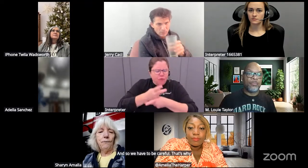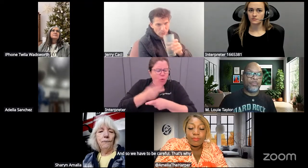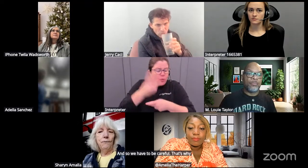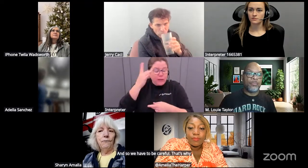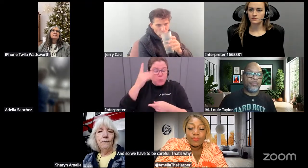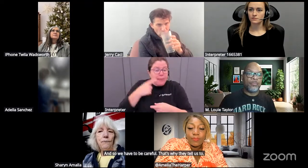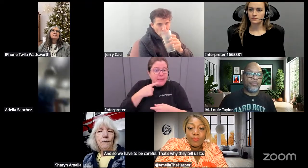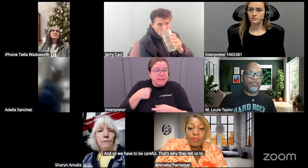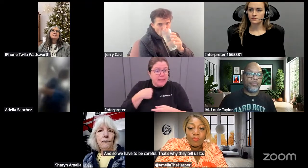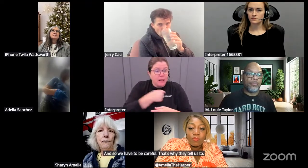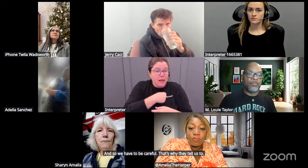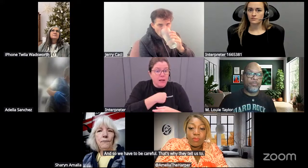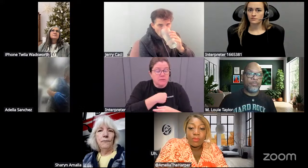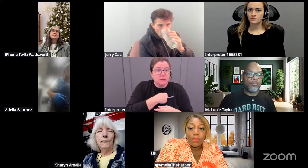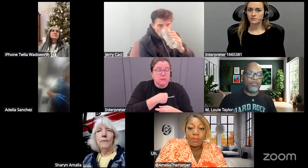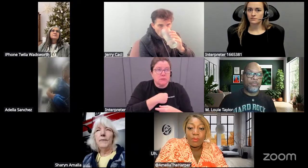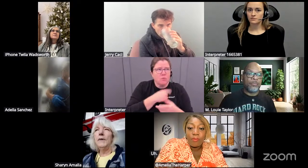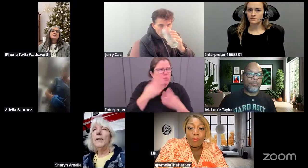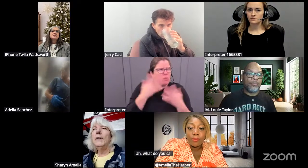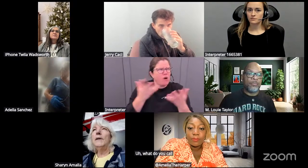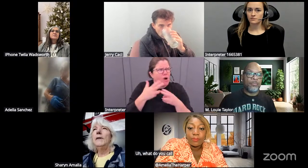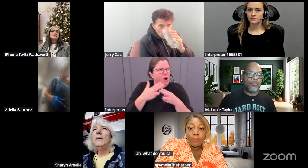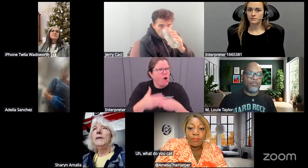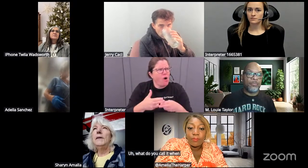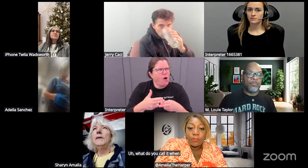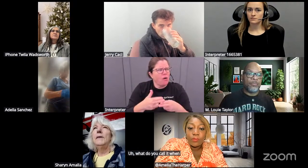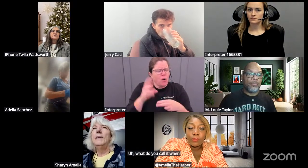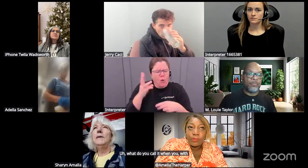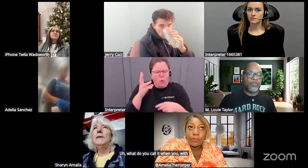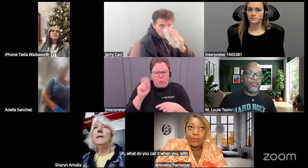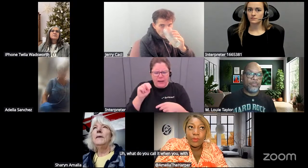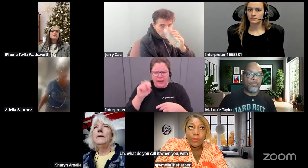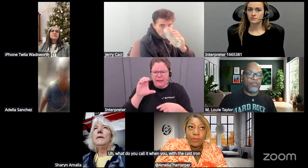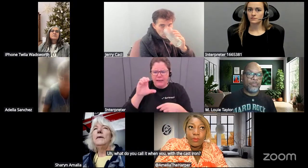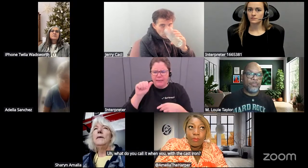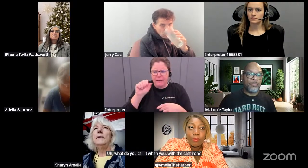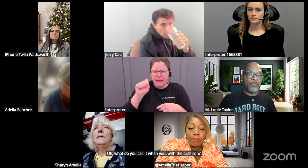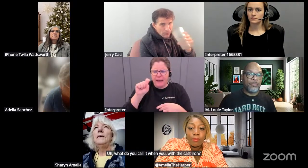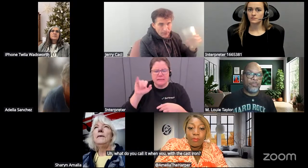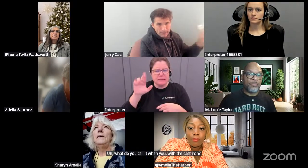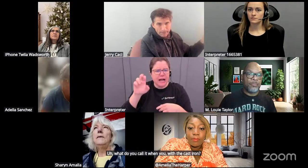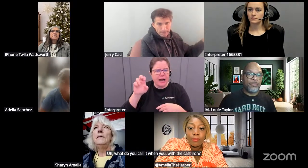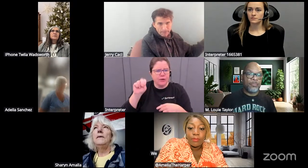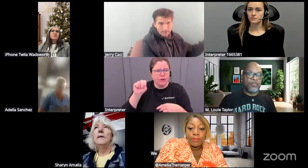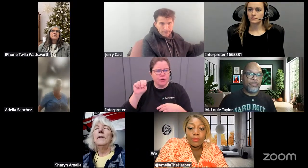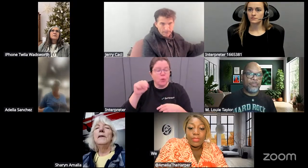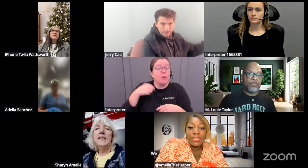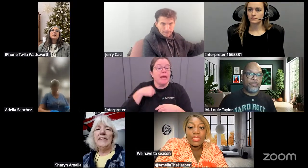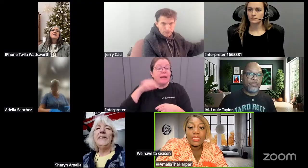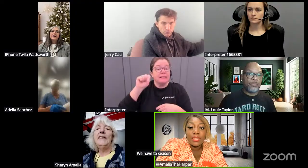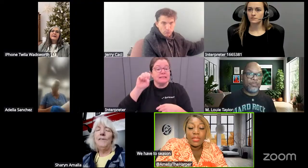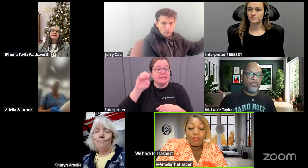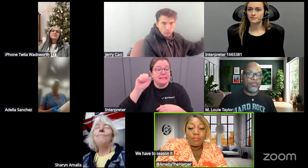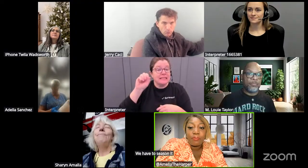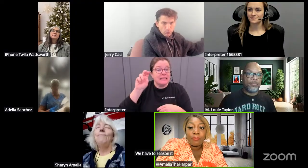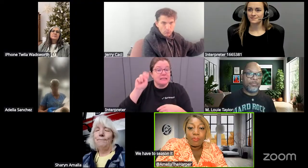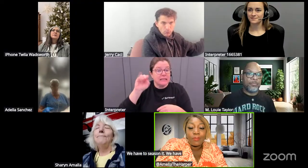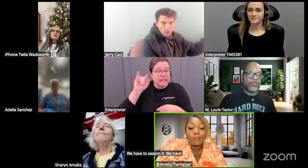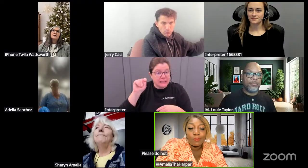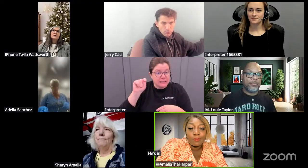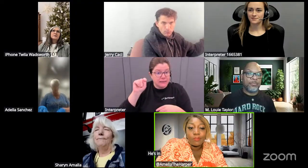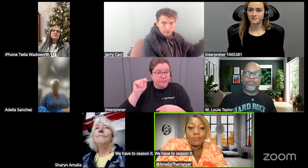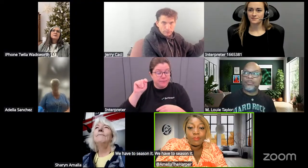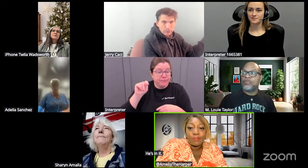to, what do you call it when with the cast iron? We have to season it. Season We it. have to Yeah, season